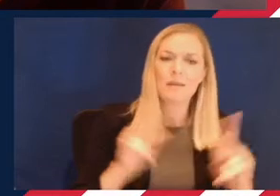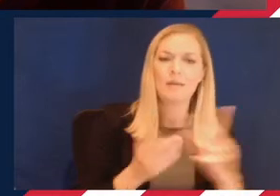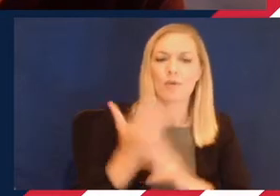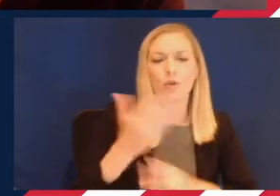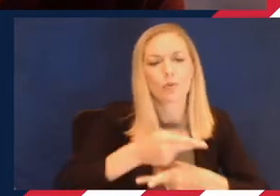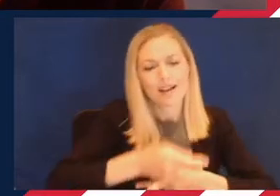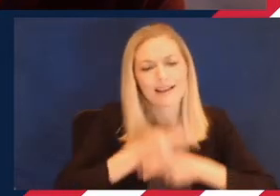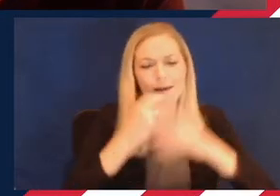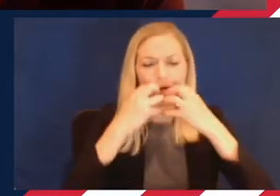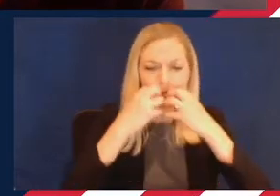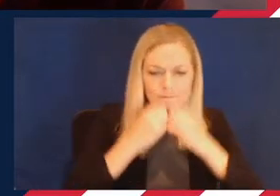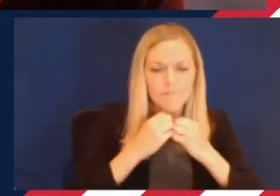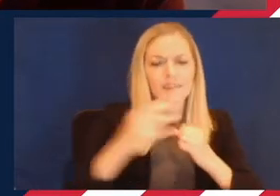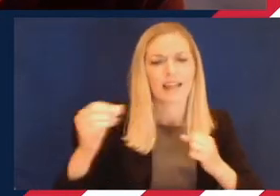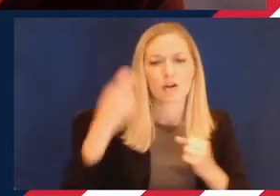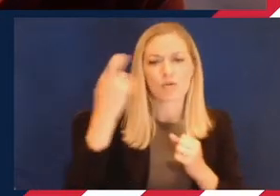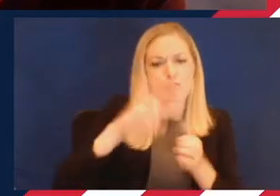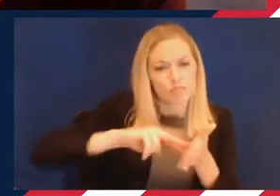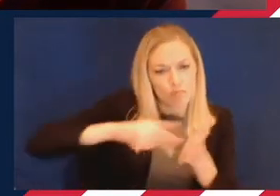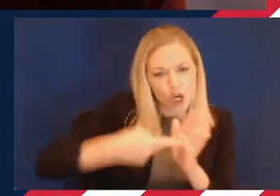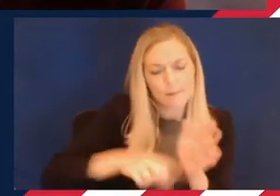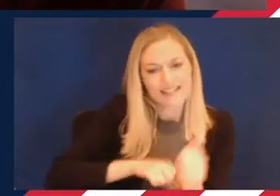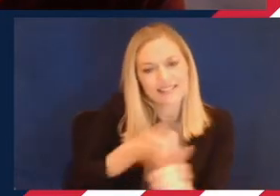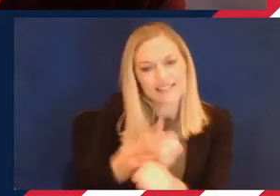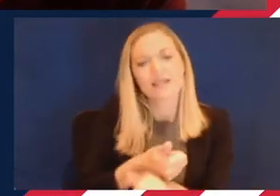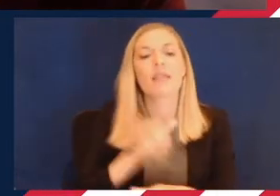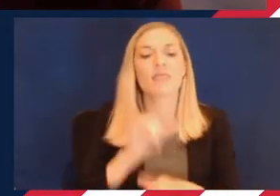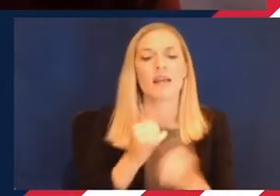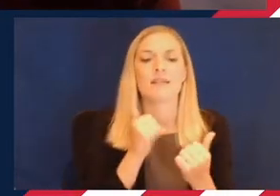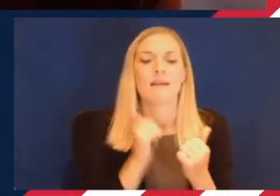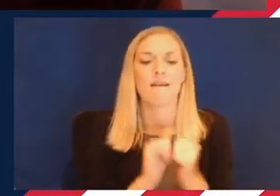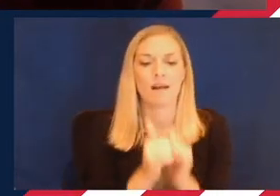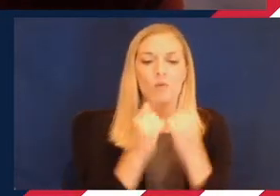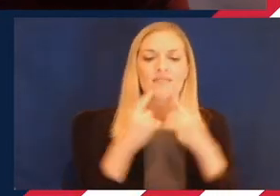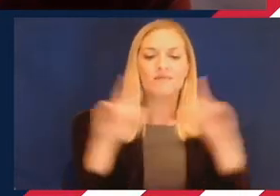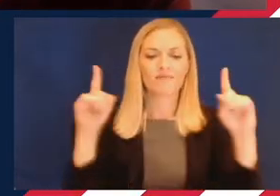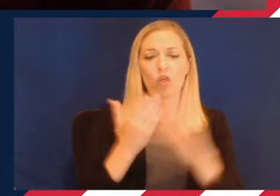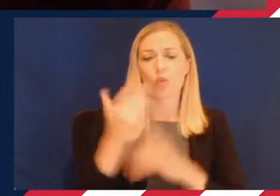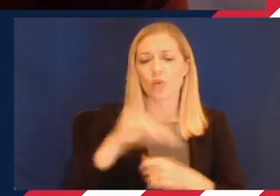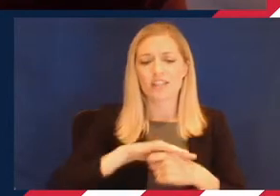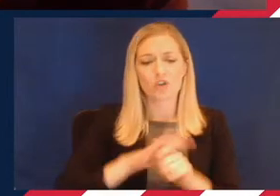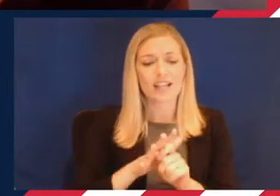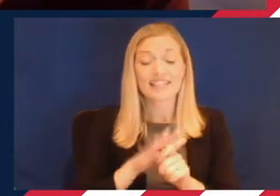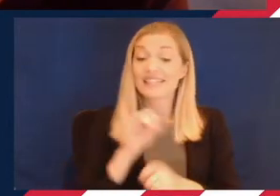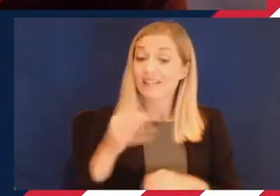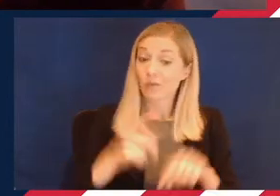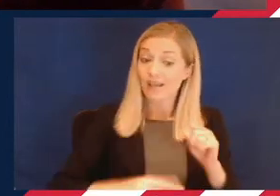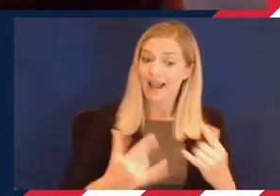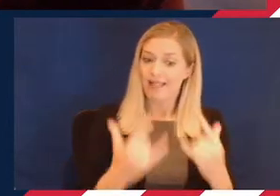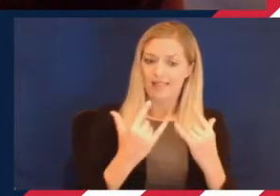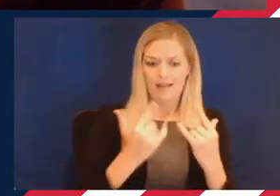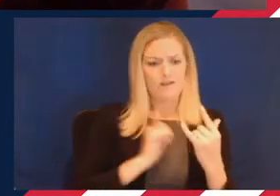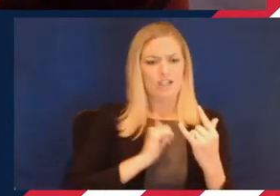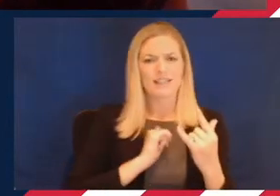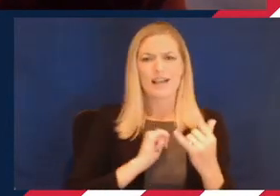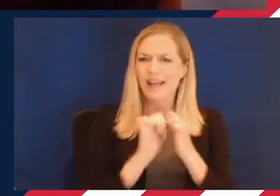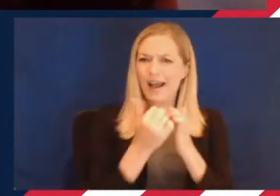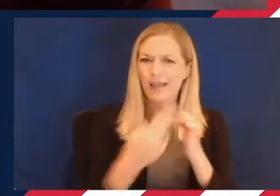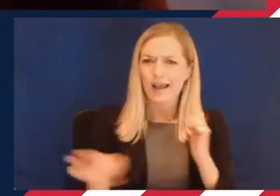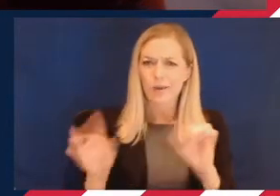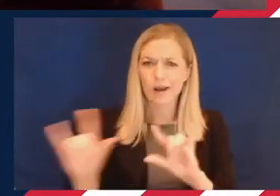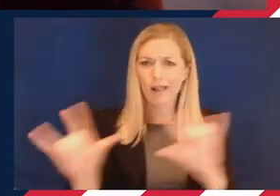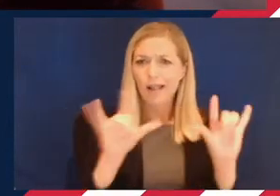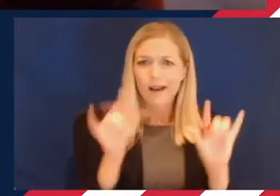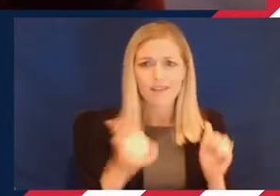accomplish our small part through this crisis. After all, if we can't love ourselves, how the hell are we going to love anybody else?